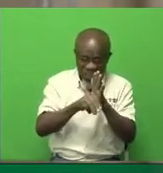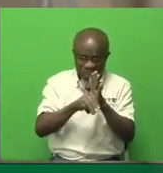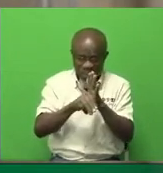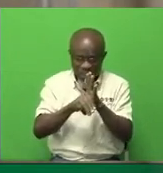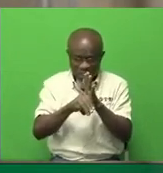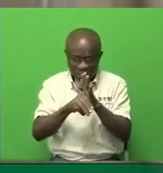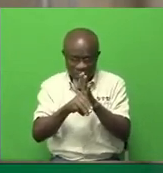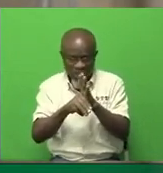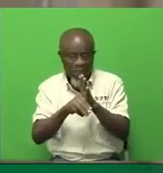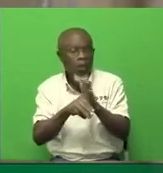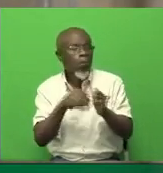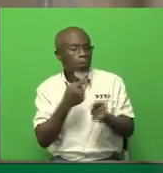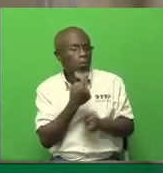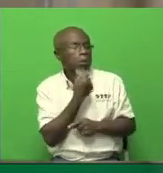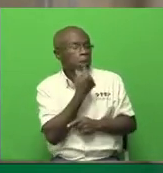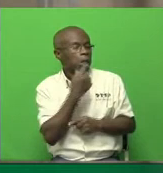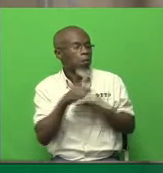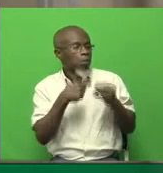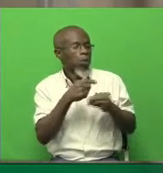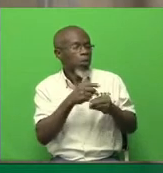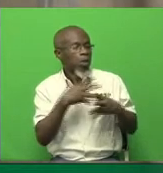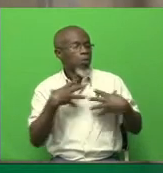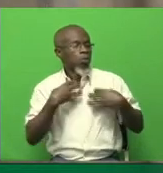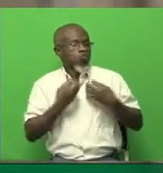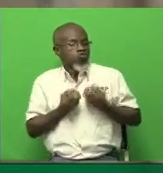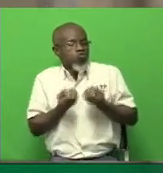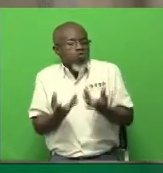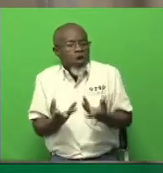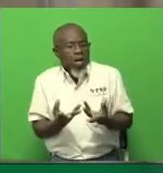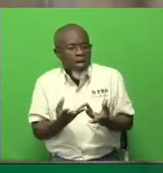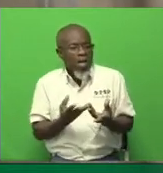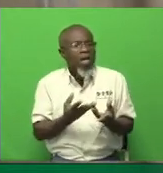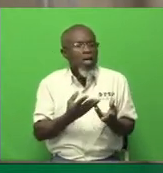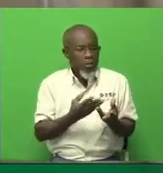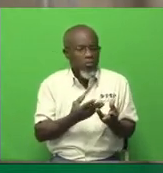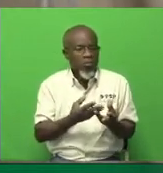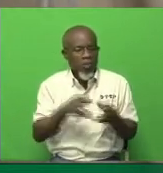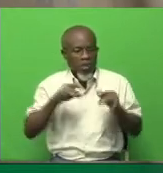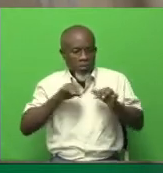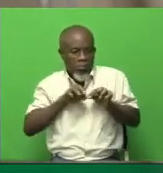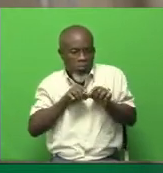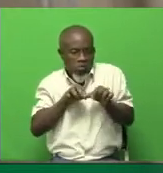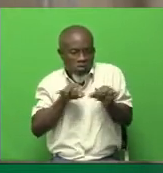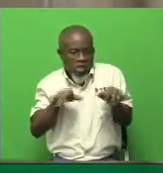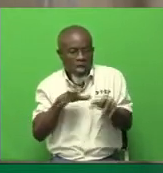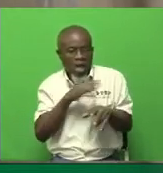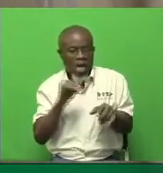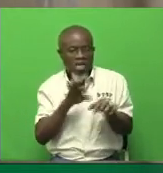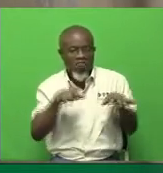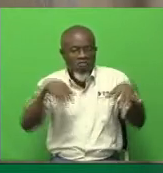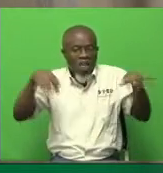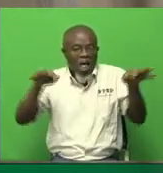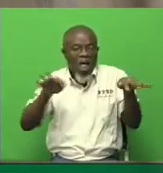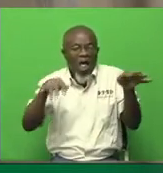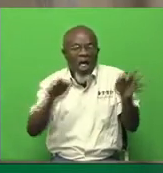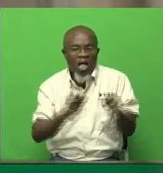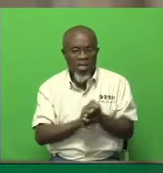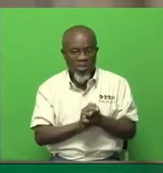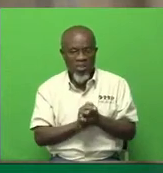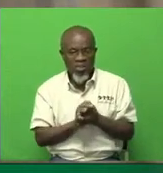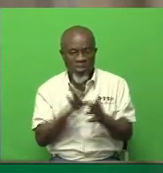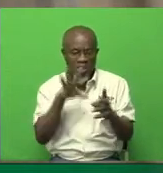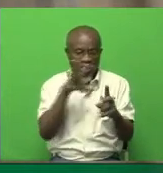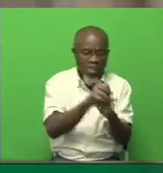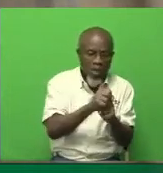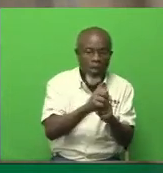citizens cannot afford groceries in the supermarket recite for them the poem of this fight and the fly when people